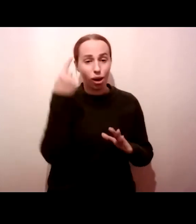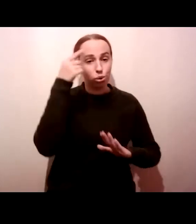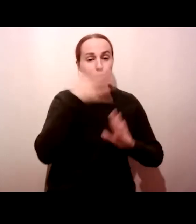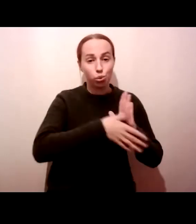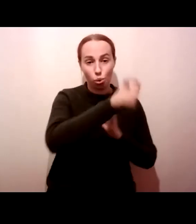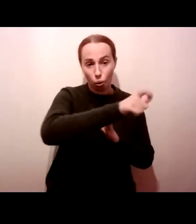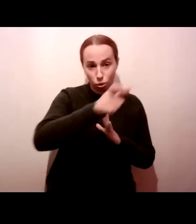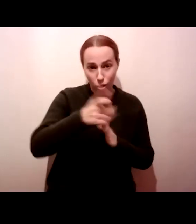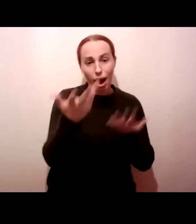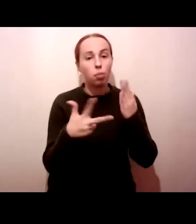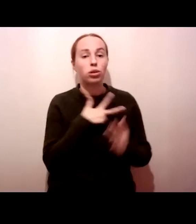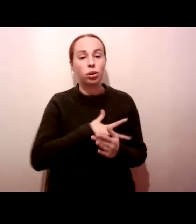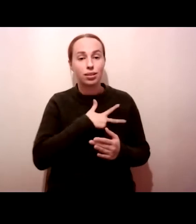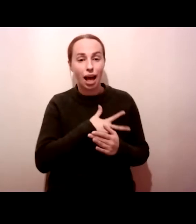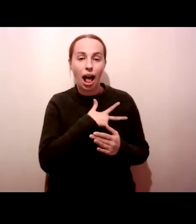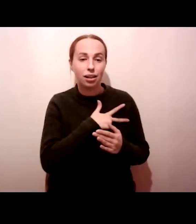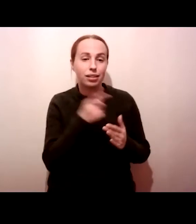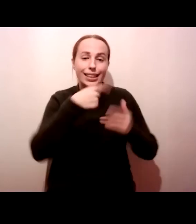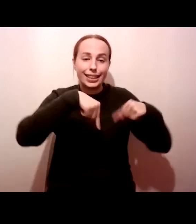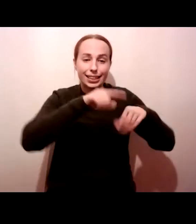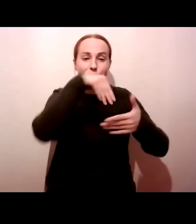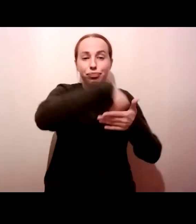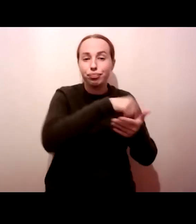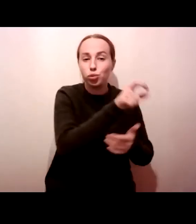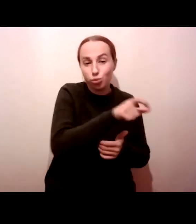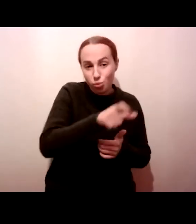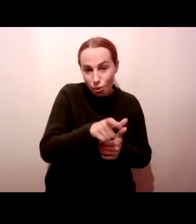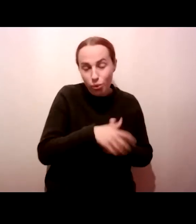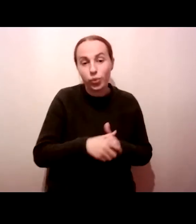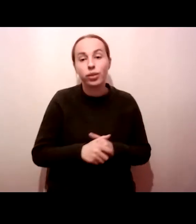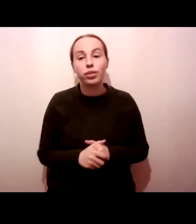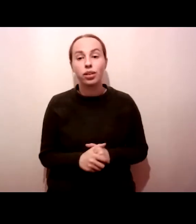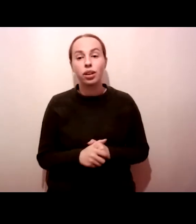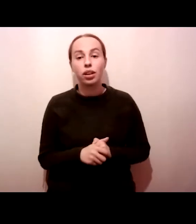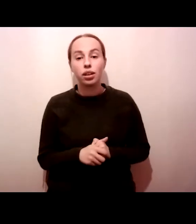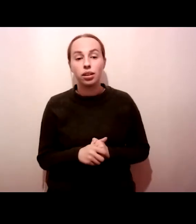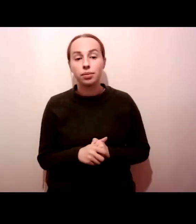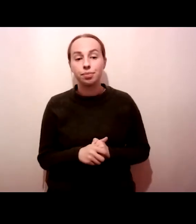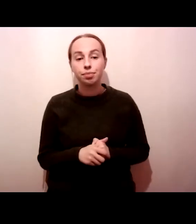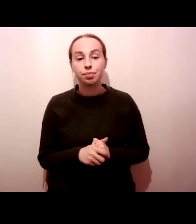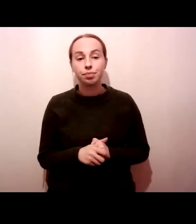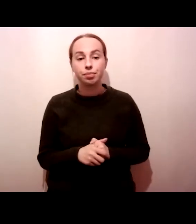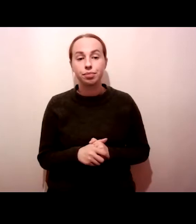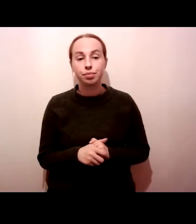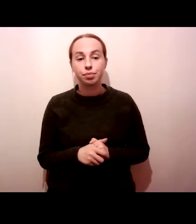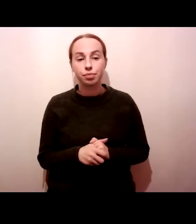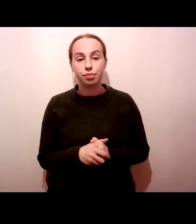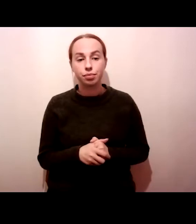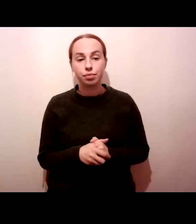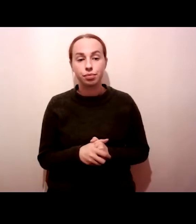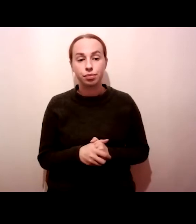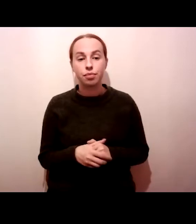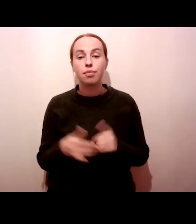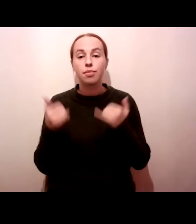our volunteers are psychologists or have the background of